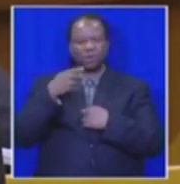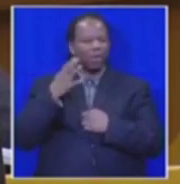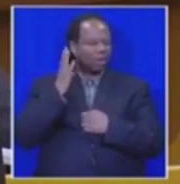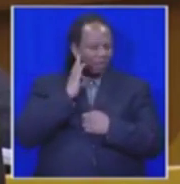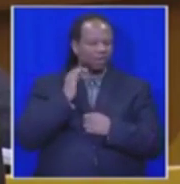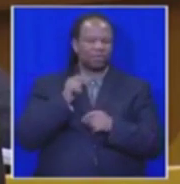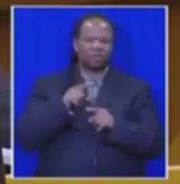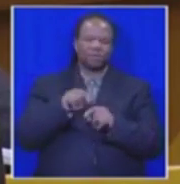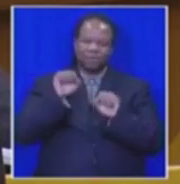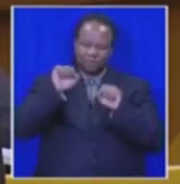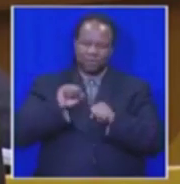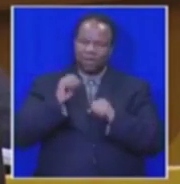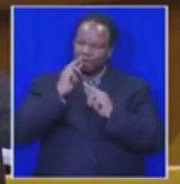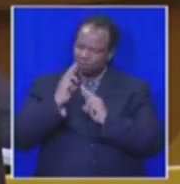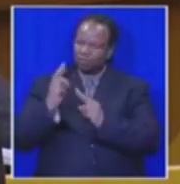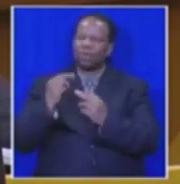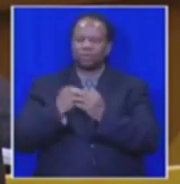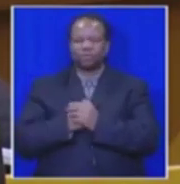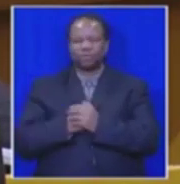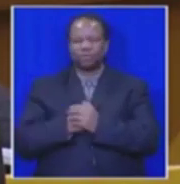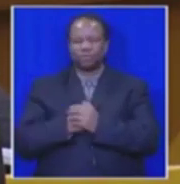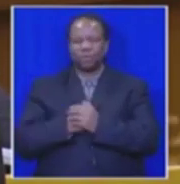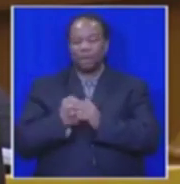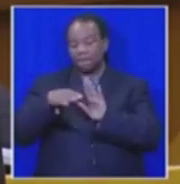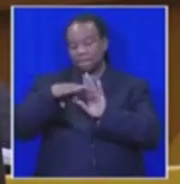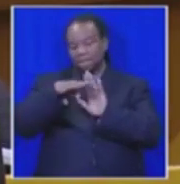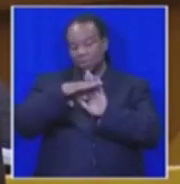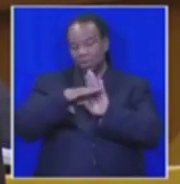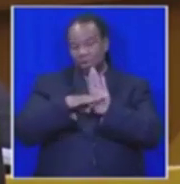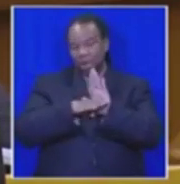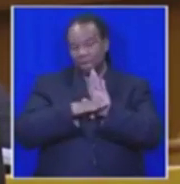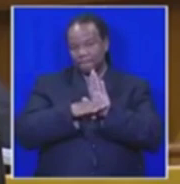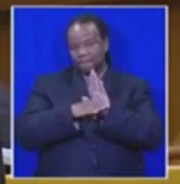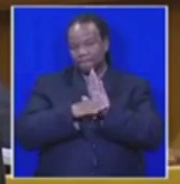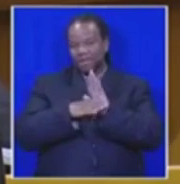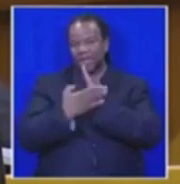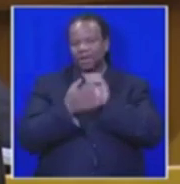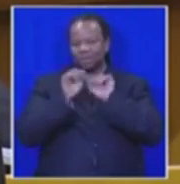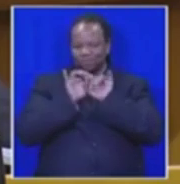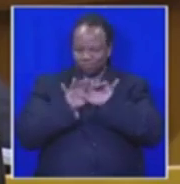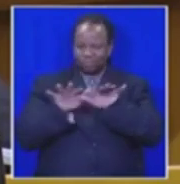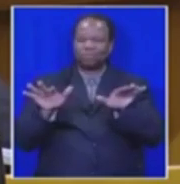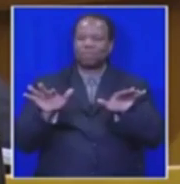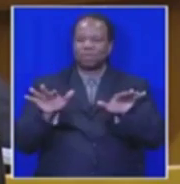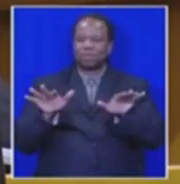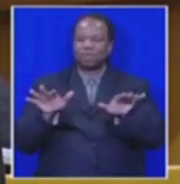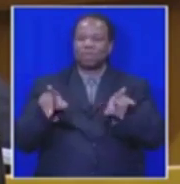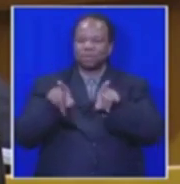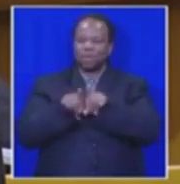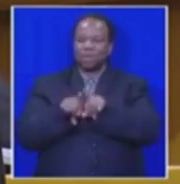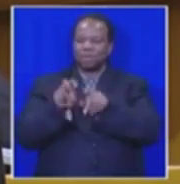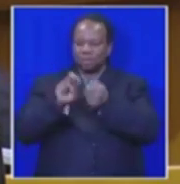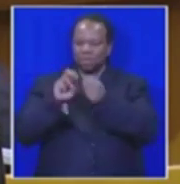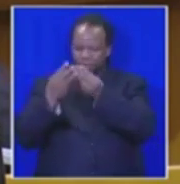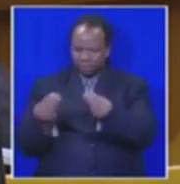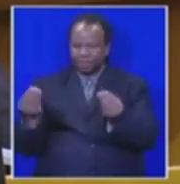them. We have programs that are all over the country addressing those issues. We